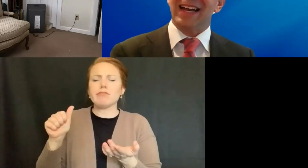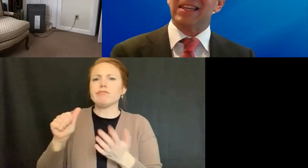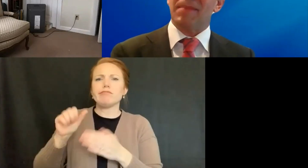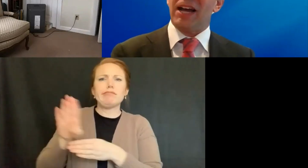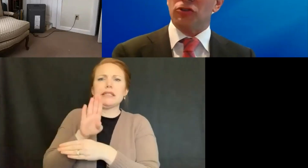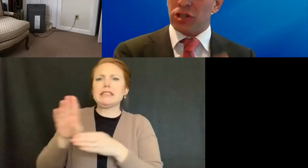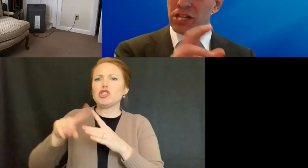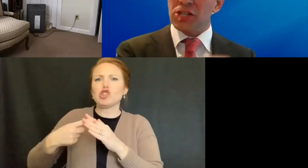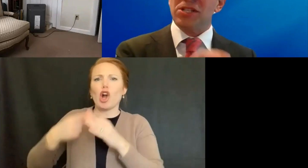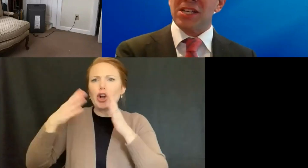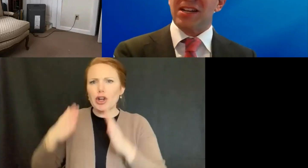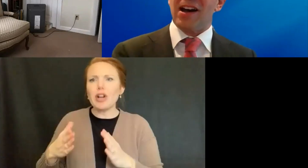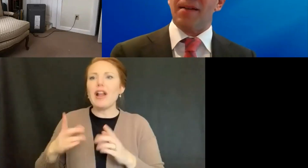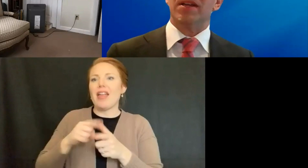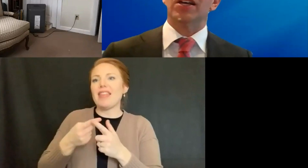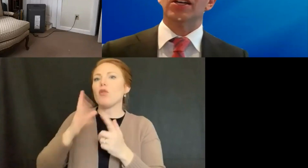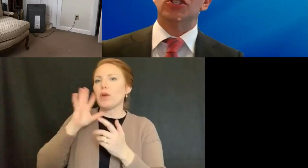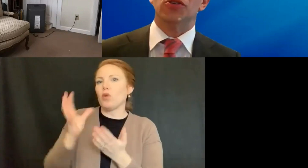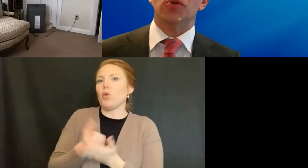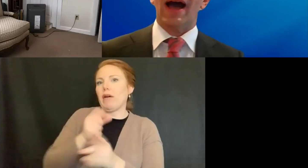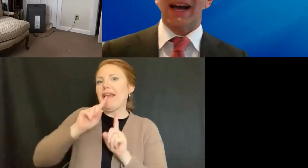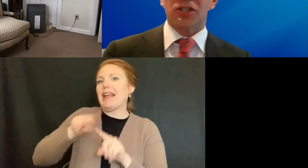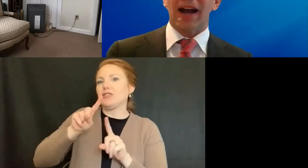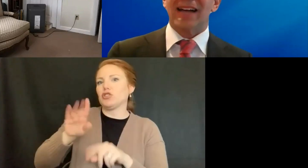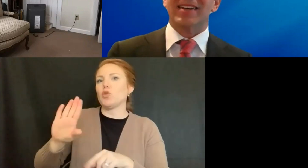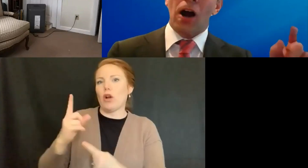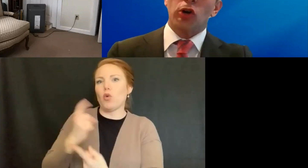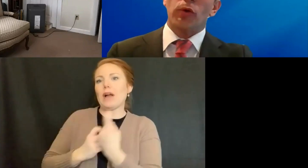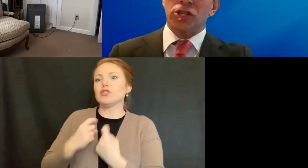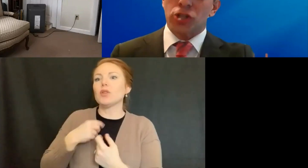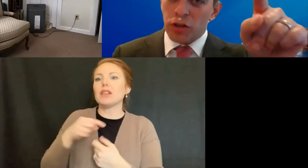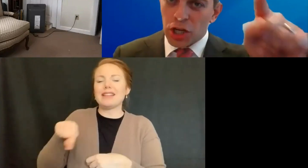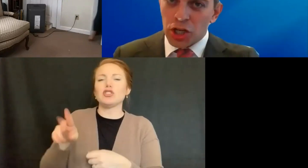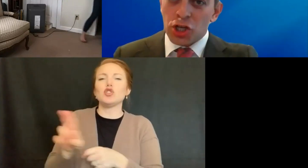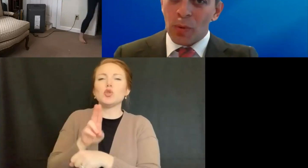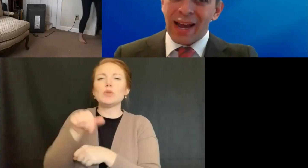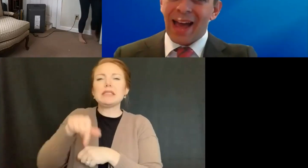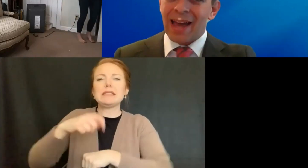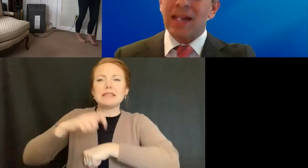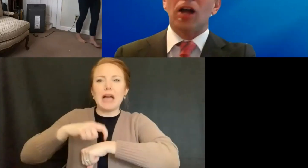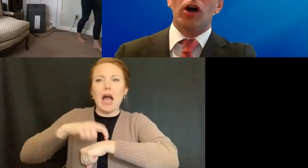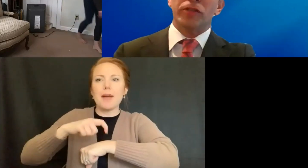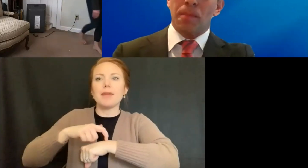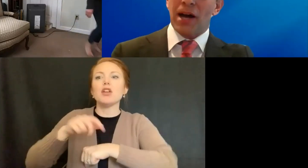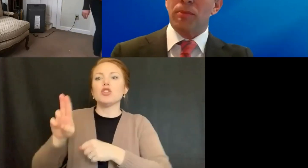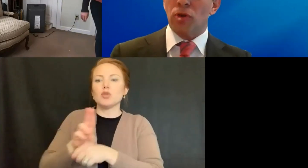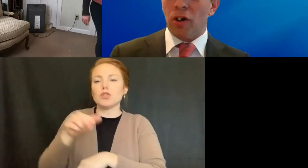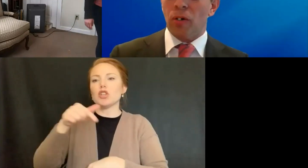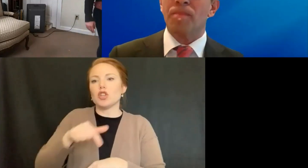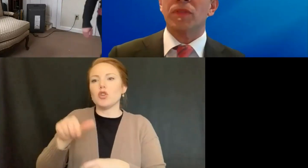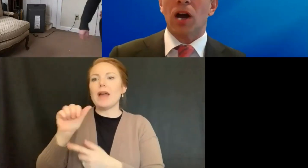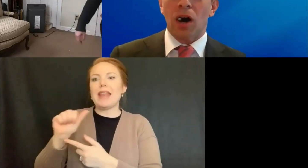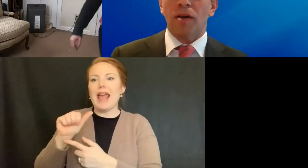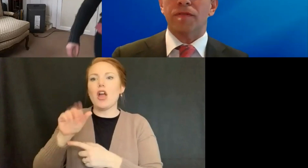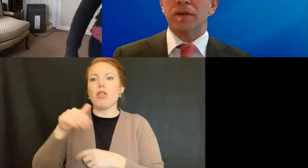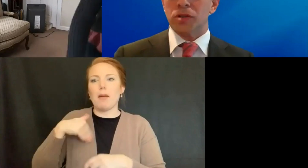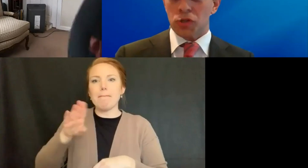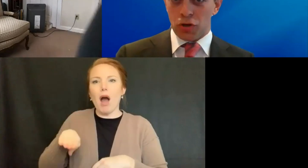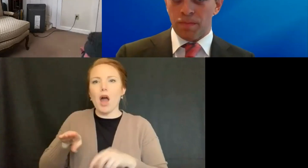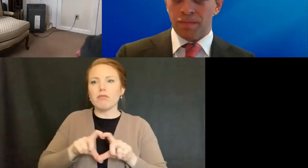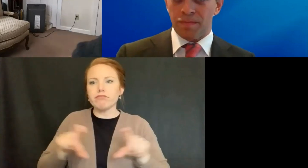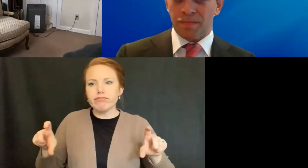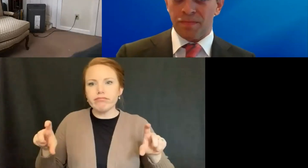do our best to get them answered. So let's use this time to start asking our questions. Go to the Q&A along the bottom row